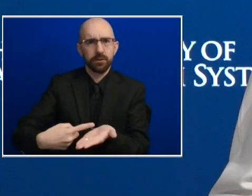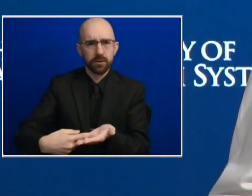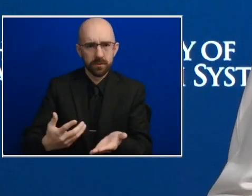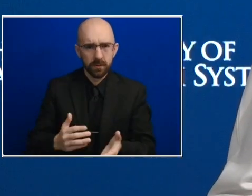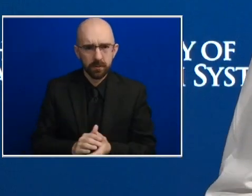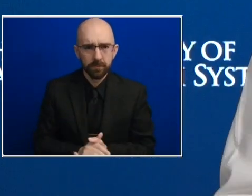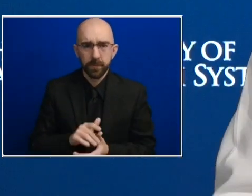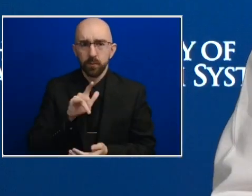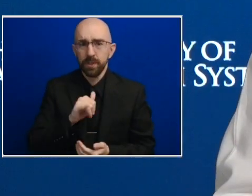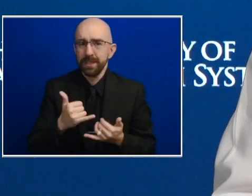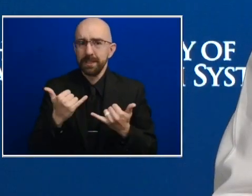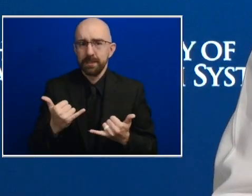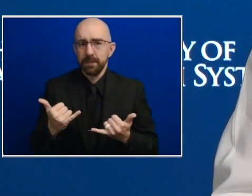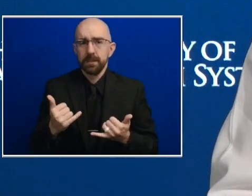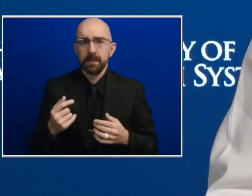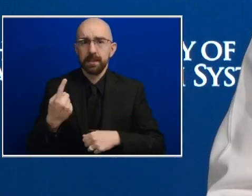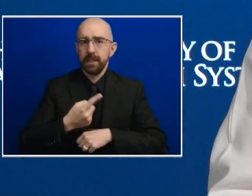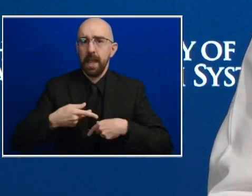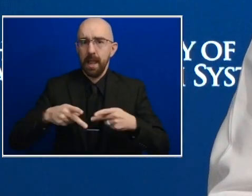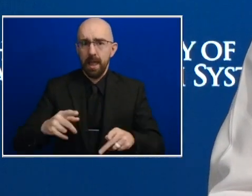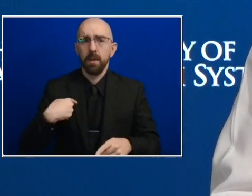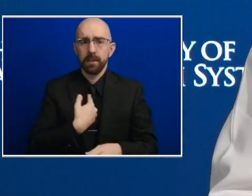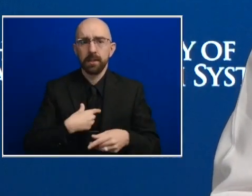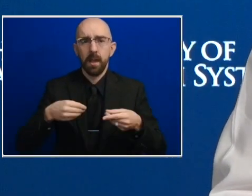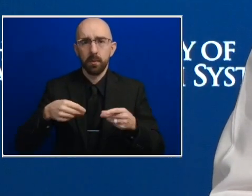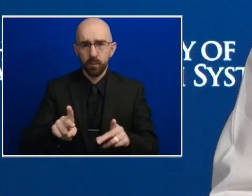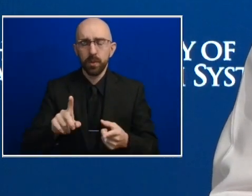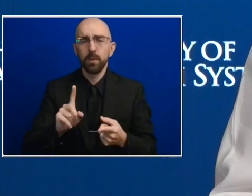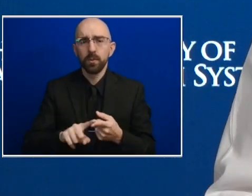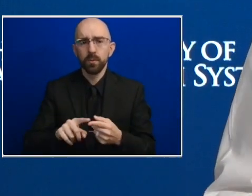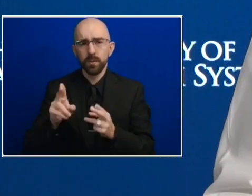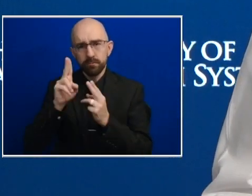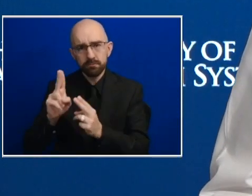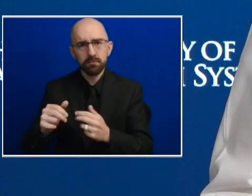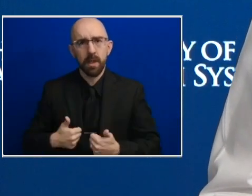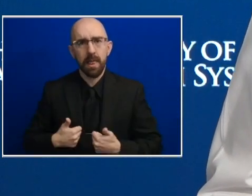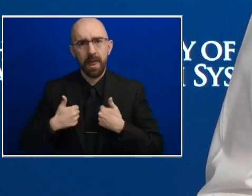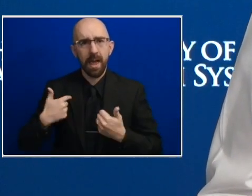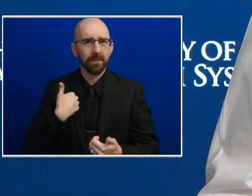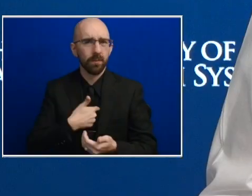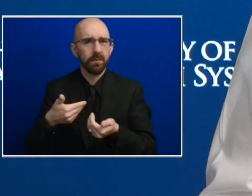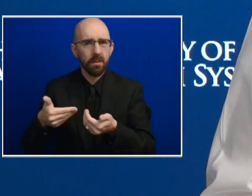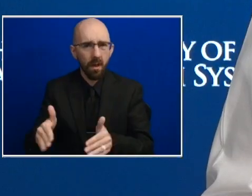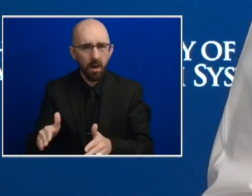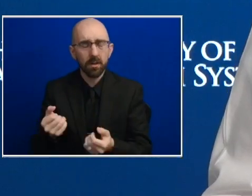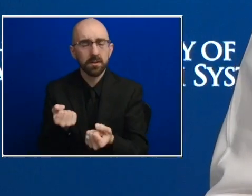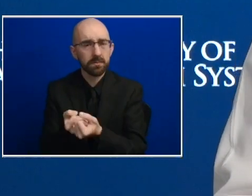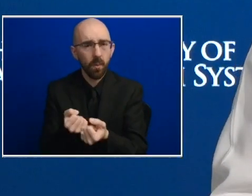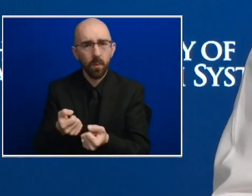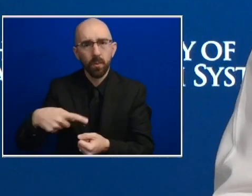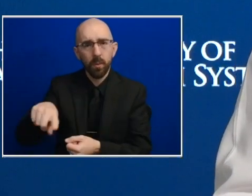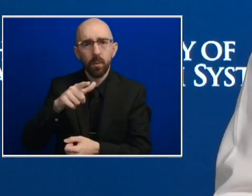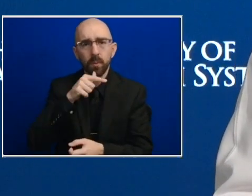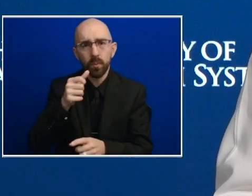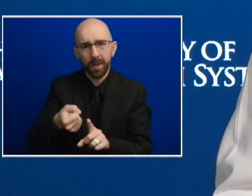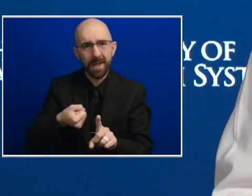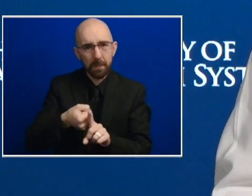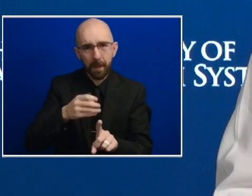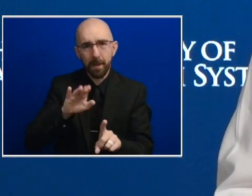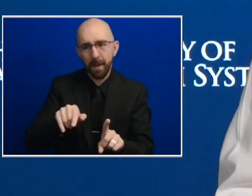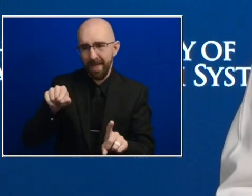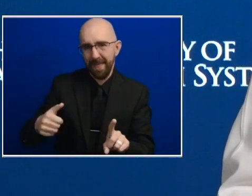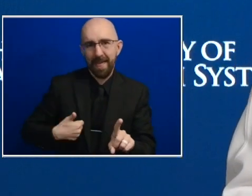day allows us an opportunity to honor lives lost, to support those most closely impacted by that